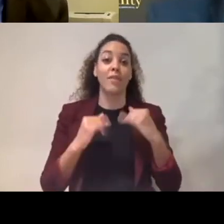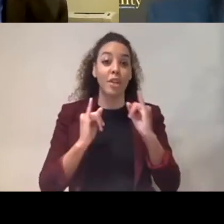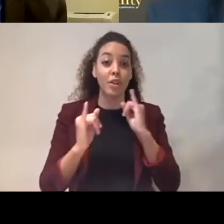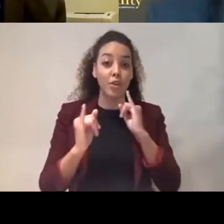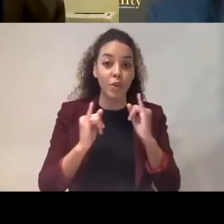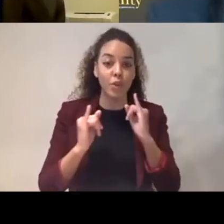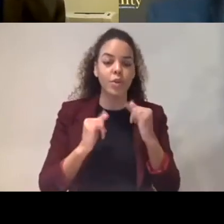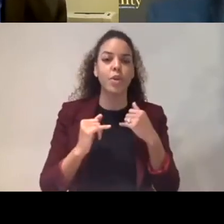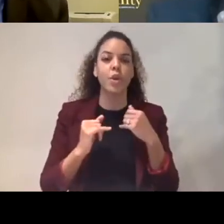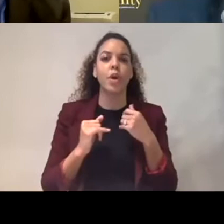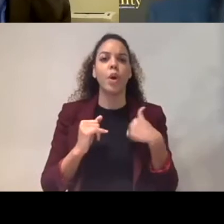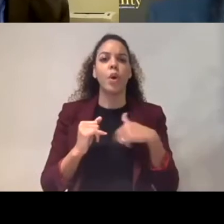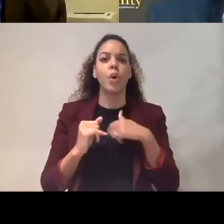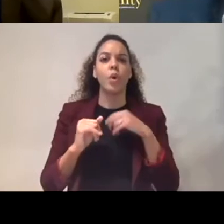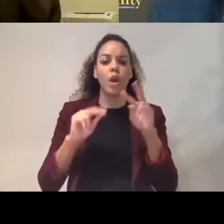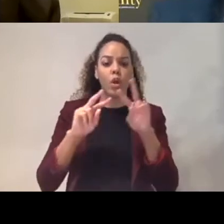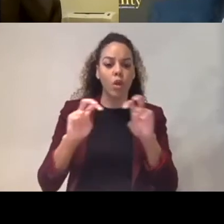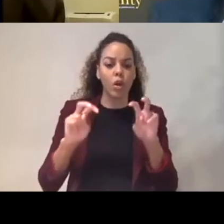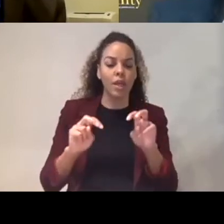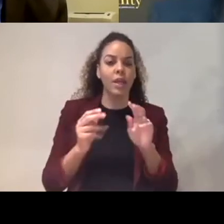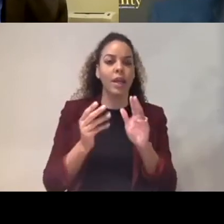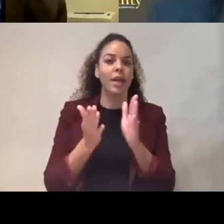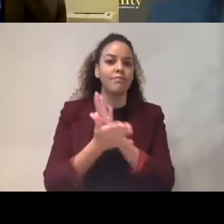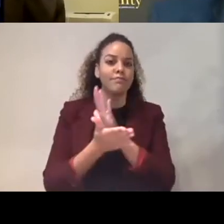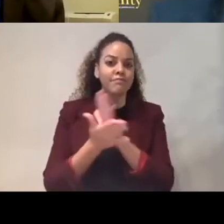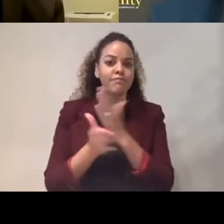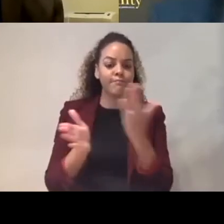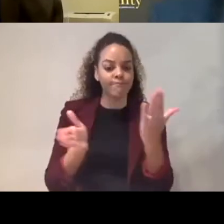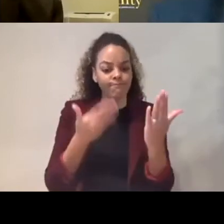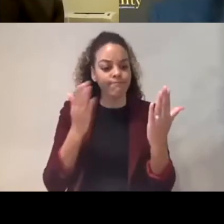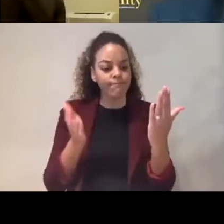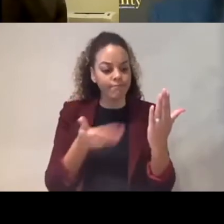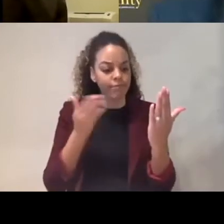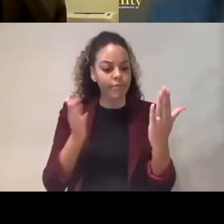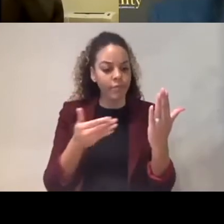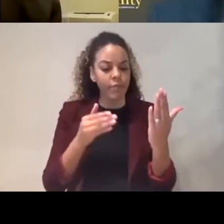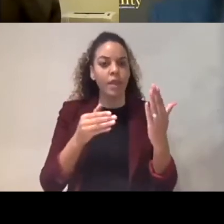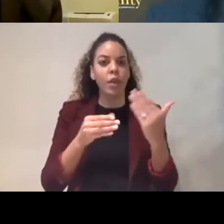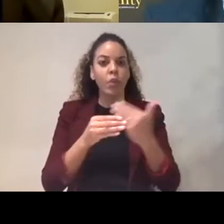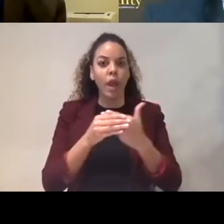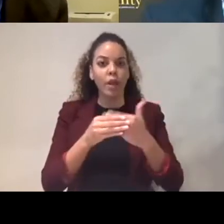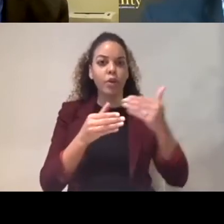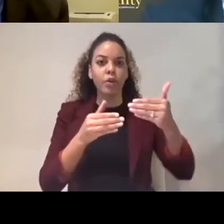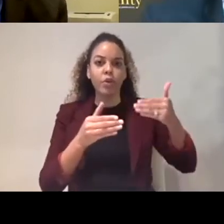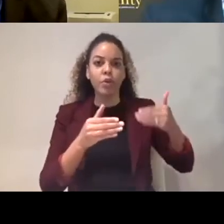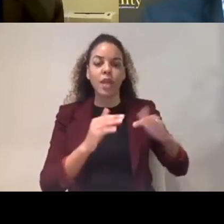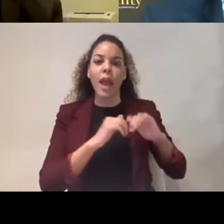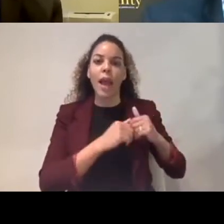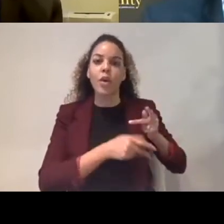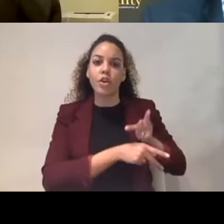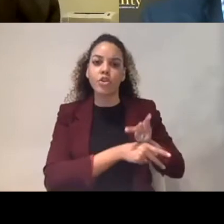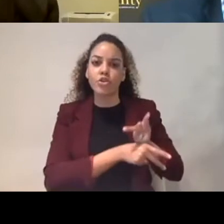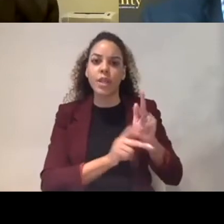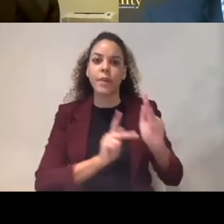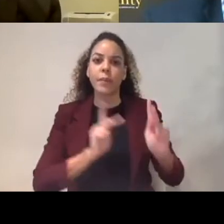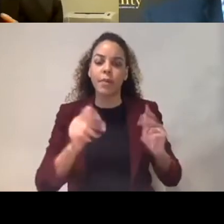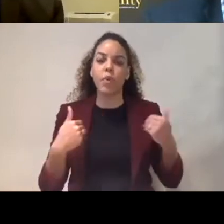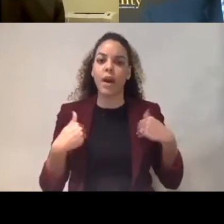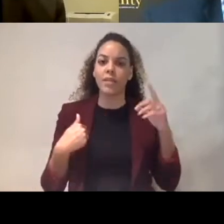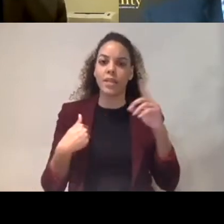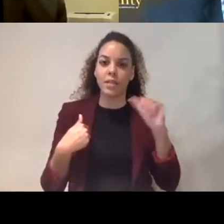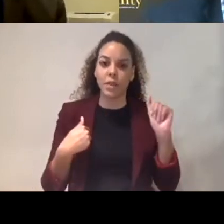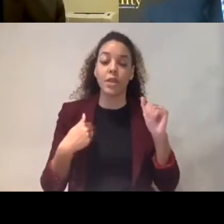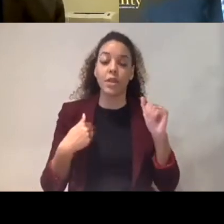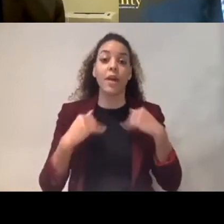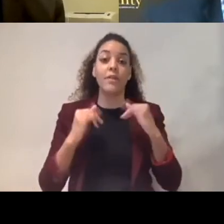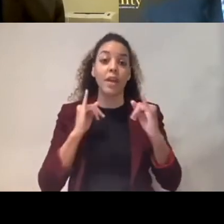at the records of companies to see how they're treating people with disabilities, and doing interviews with corporate leadership. And what we are finding